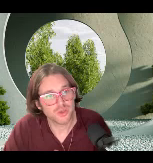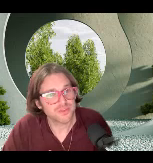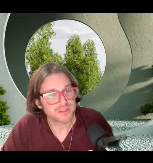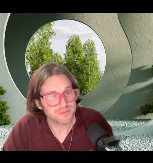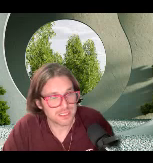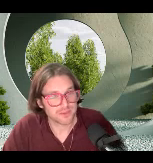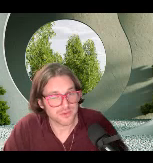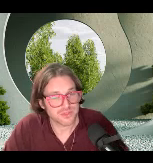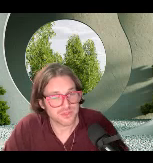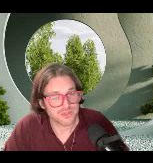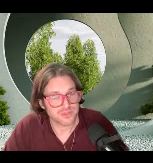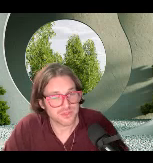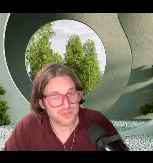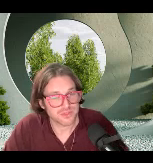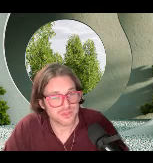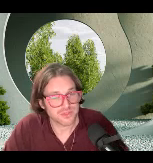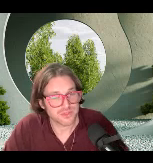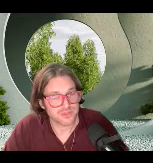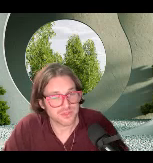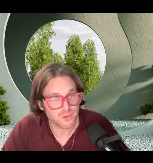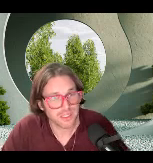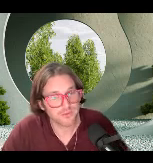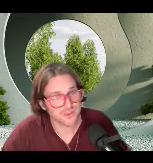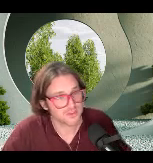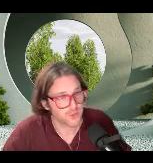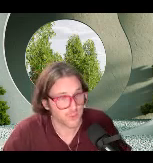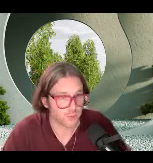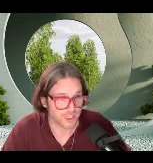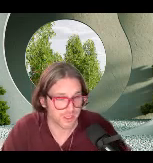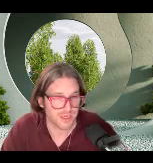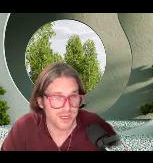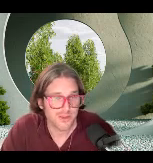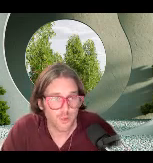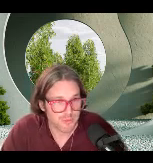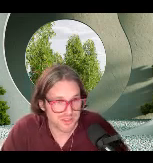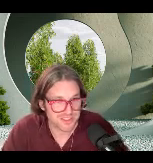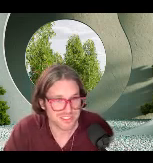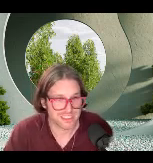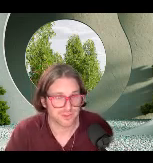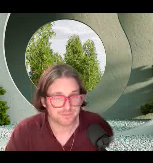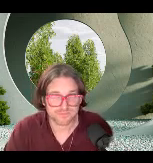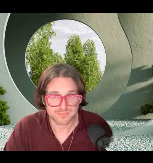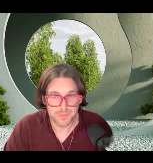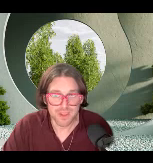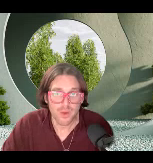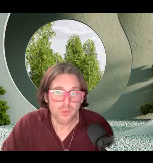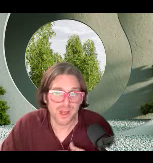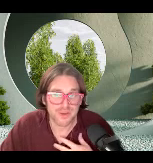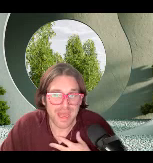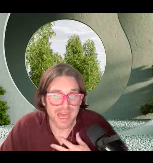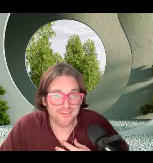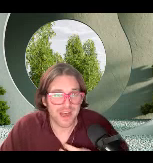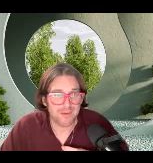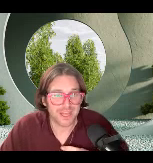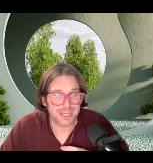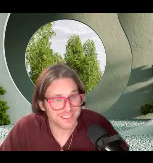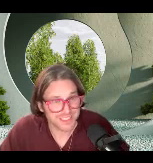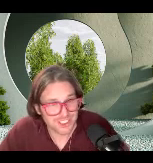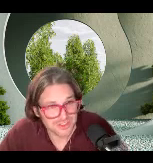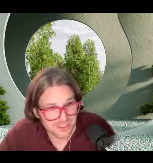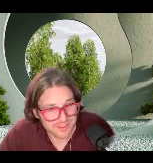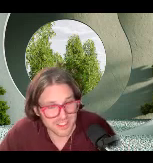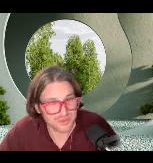concept, use some symbols, use some pictures to just reinforce the written word. We'll be more successful. We also have